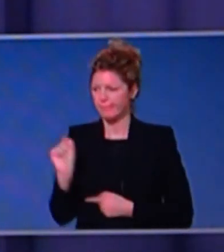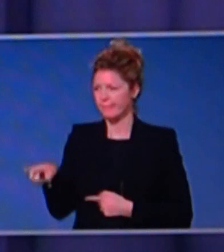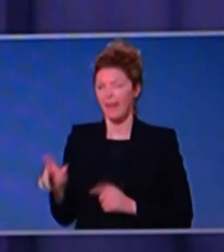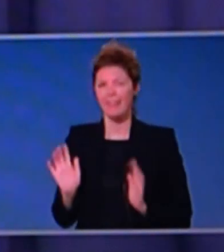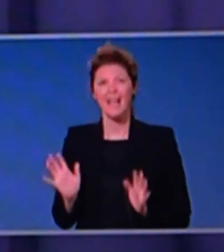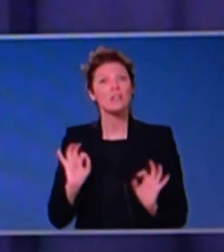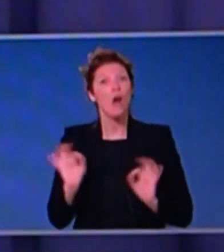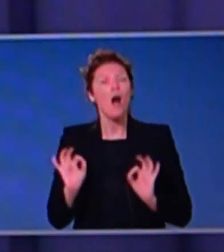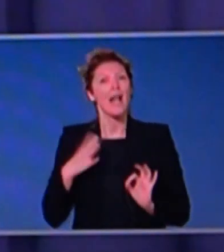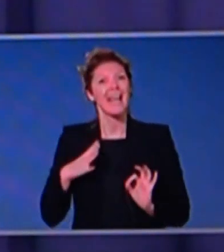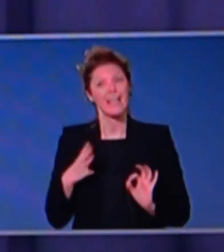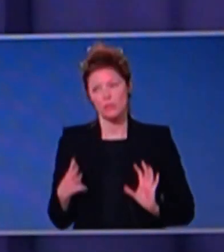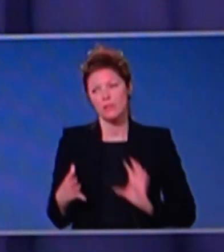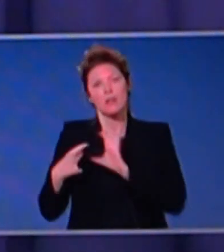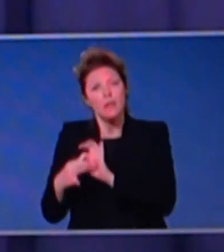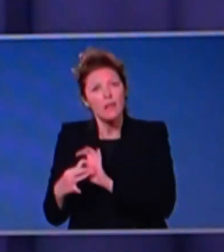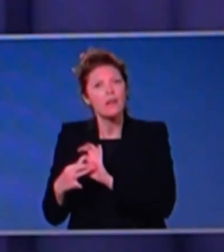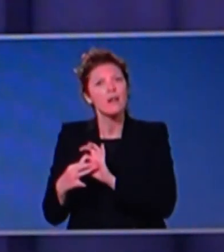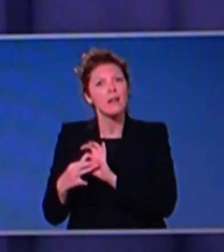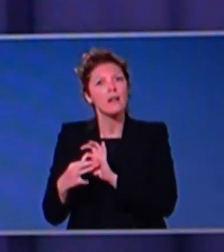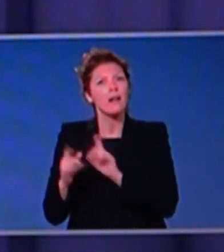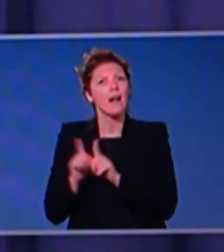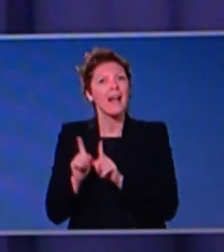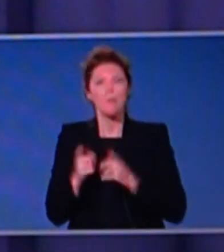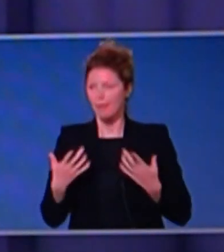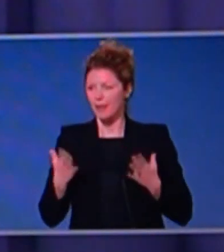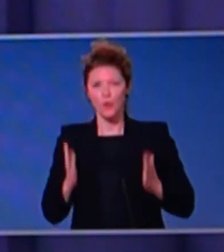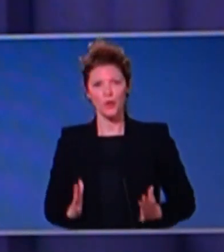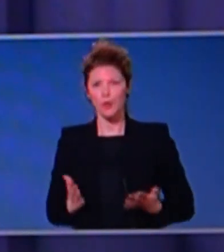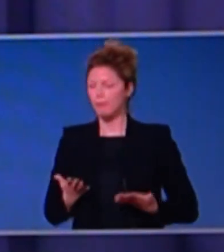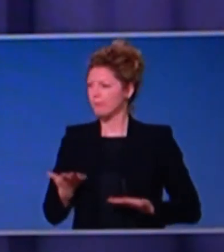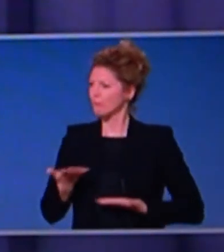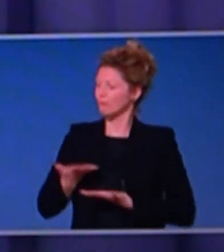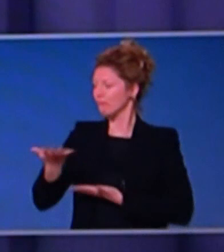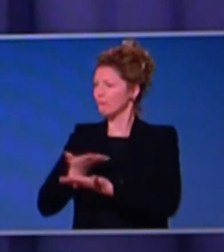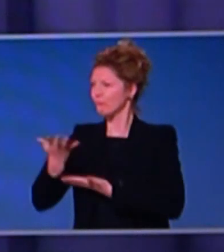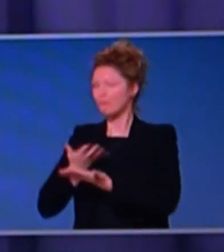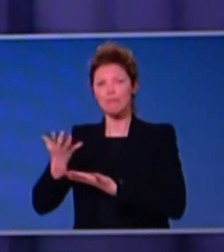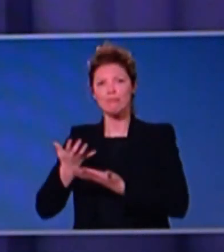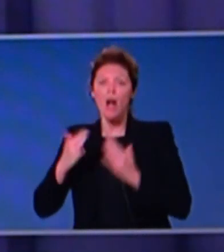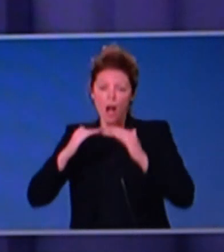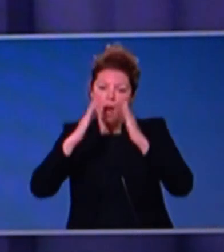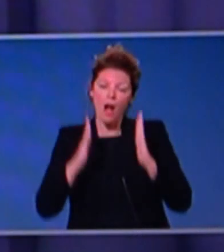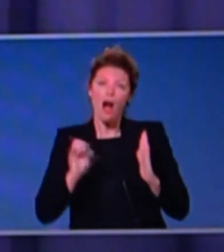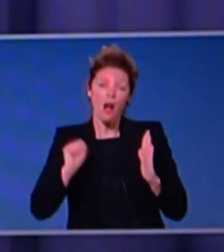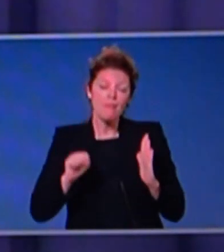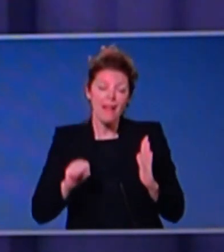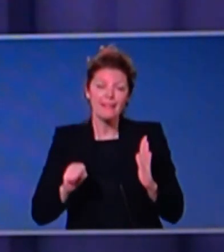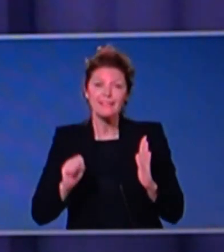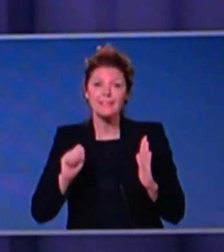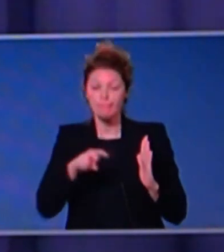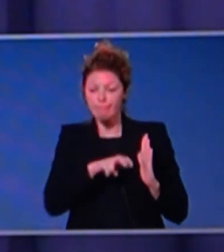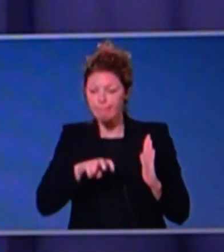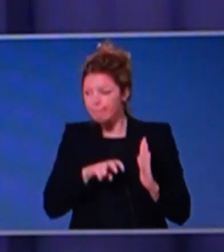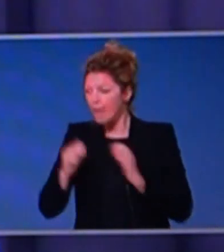actually engaging on as human an interaction level as you can with other people within the confines of your own home or wherever you may